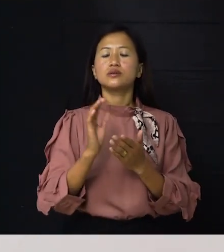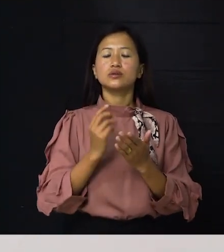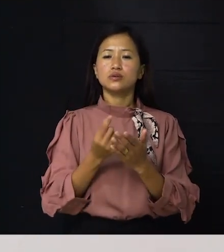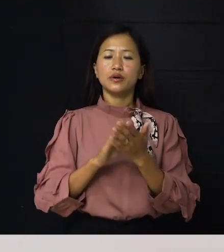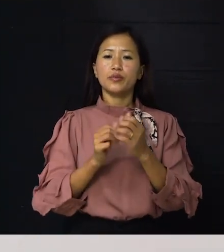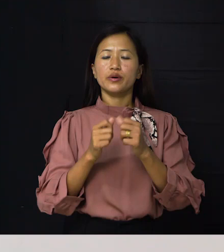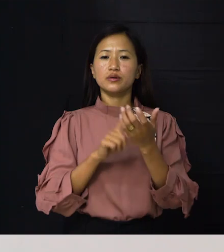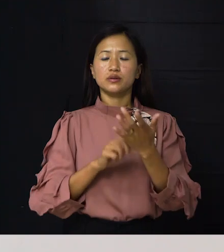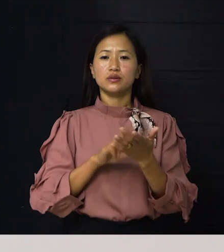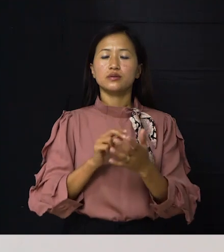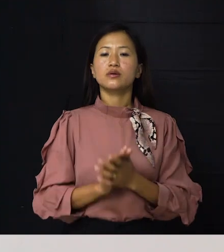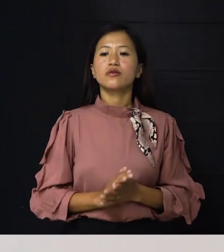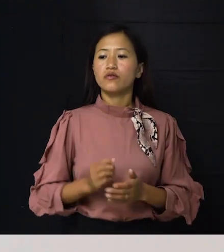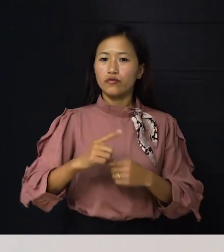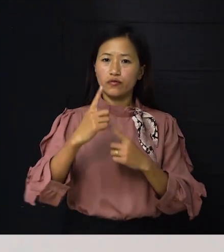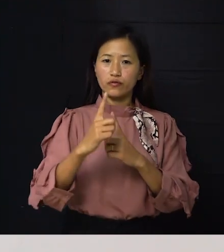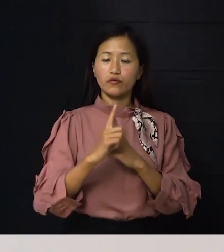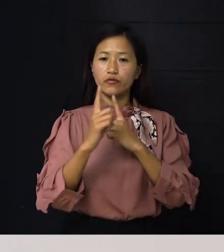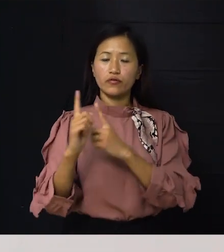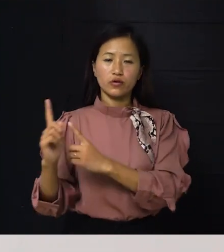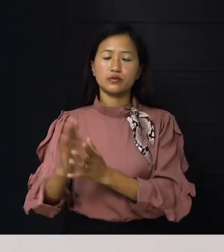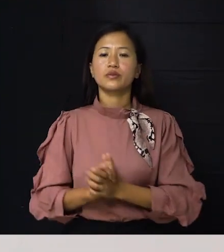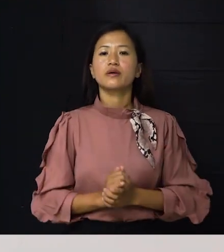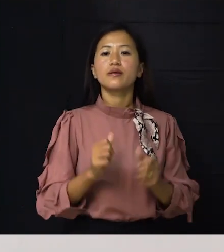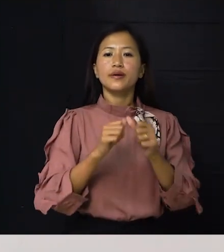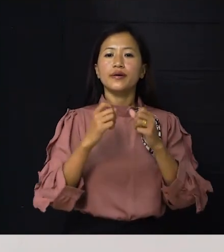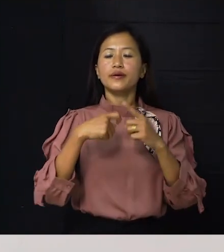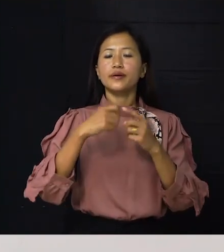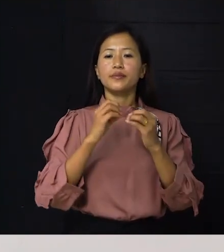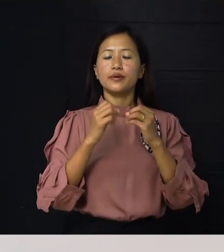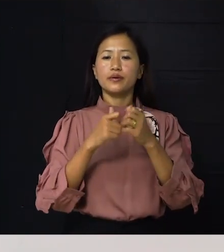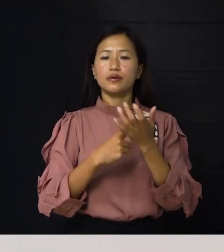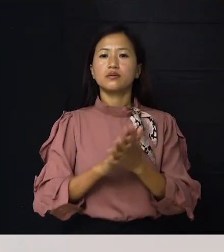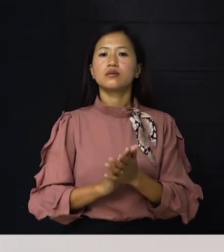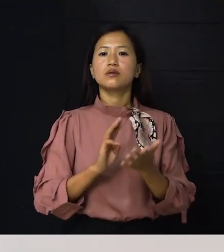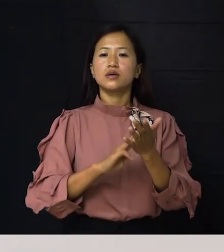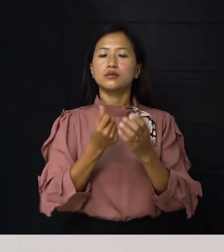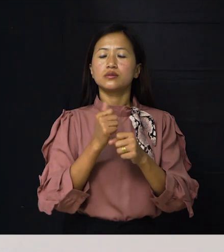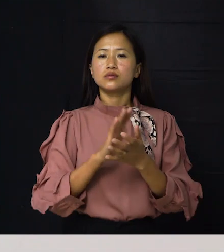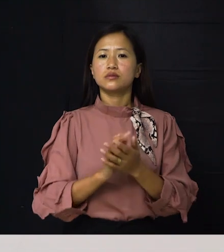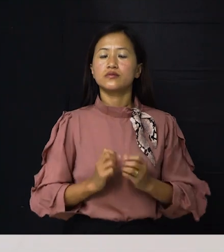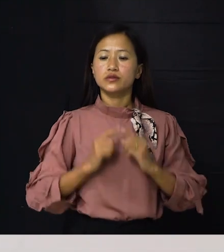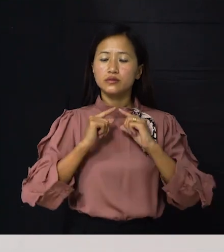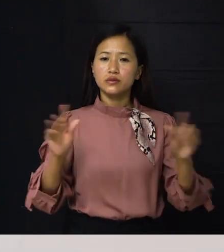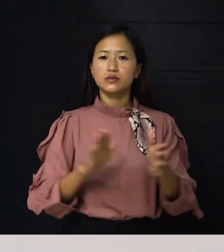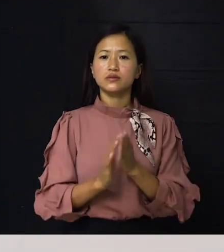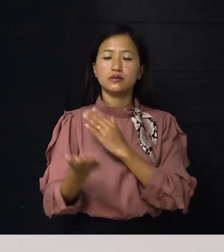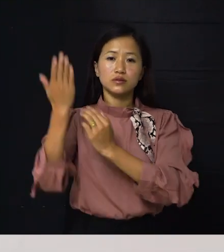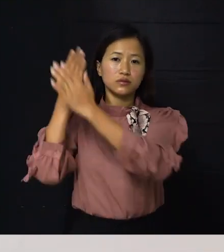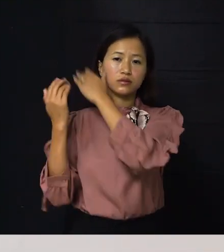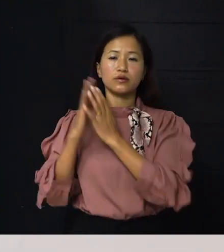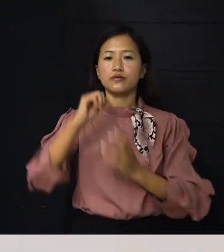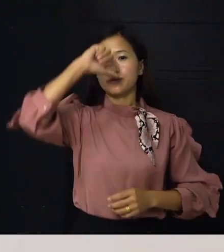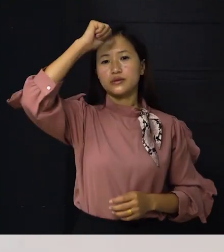by Akbar, all right? So this Mughal Empire is considered as one of the greatest history of